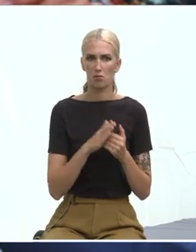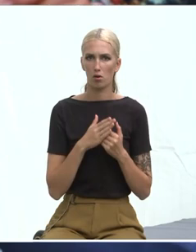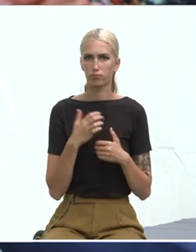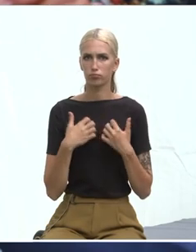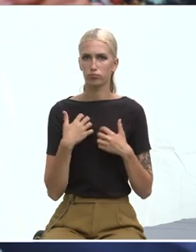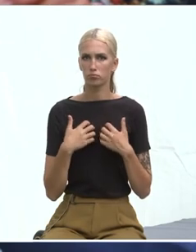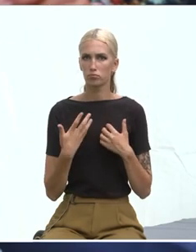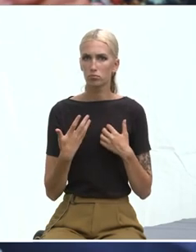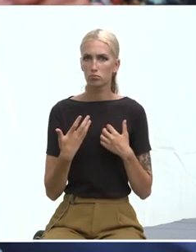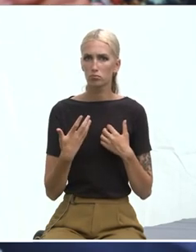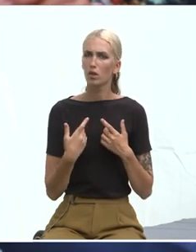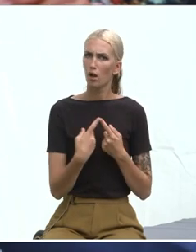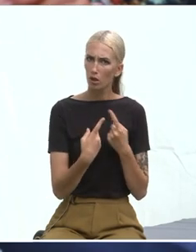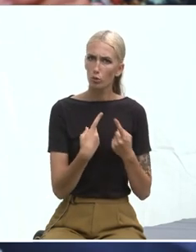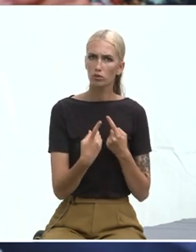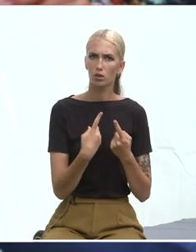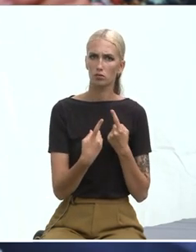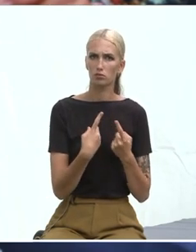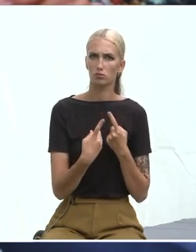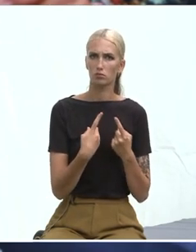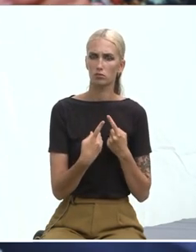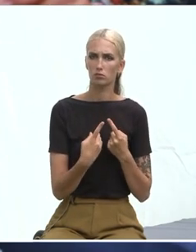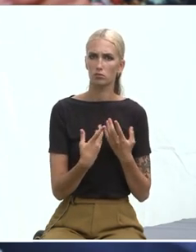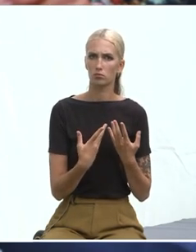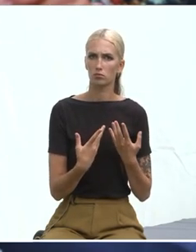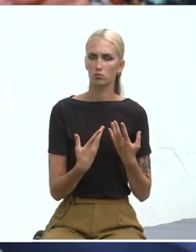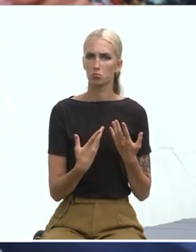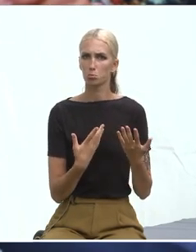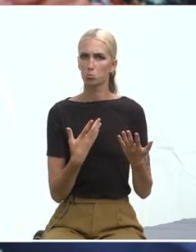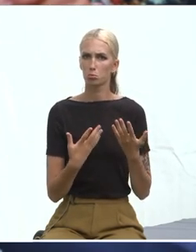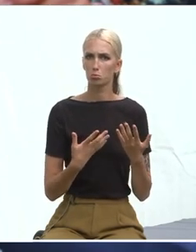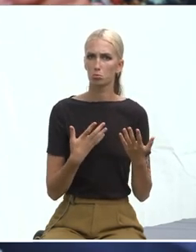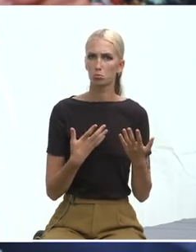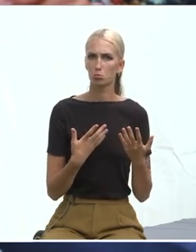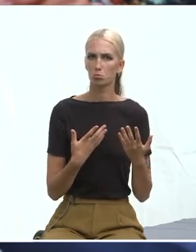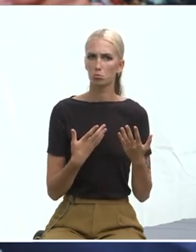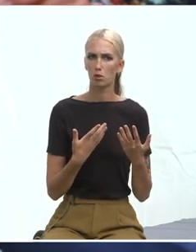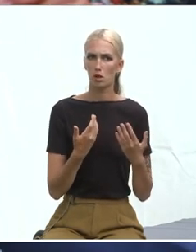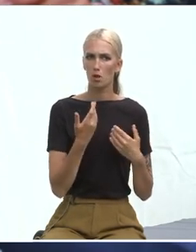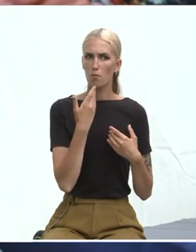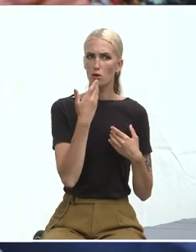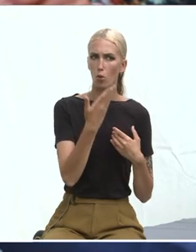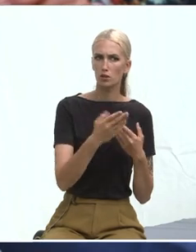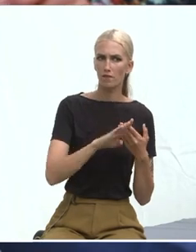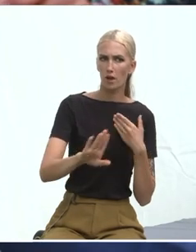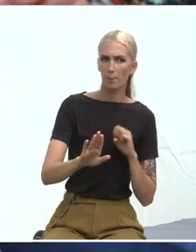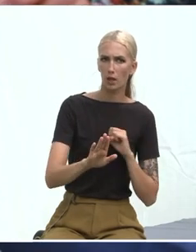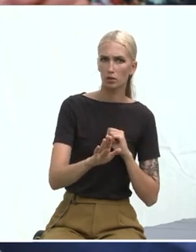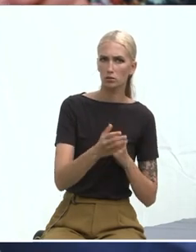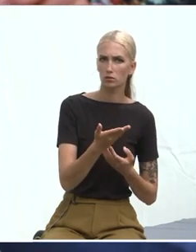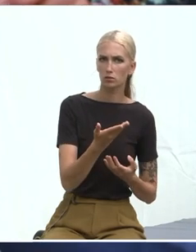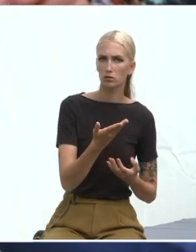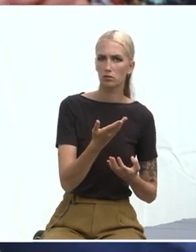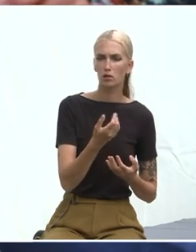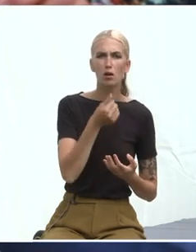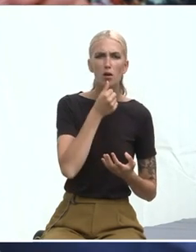discuss that with that person. Why are you avoiding my question? Try to get a